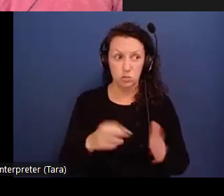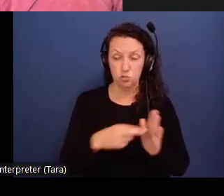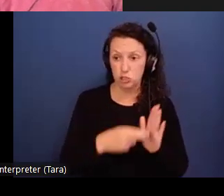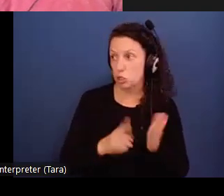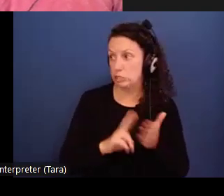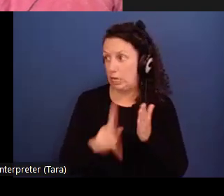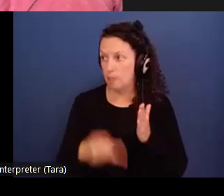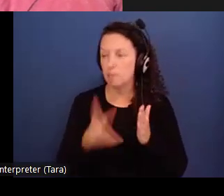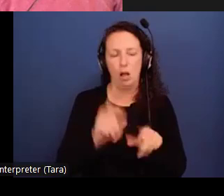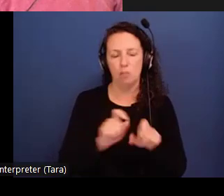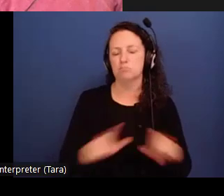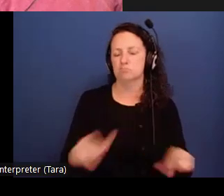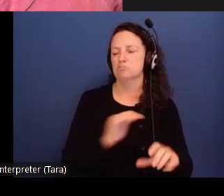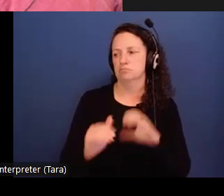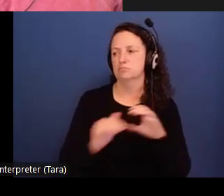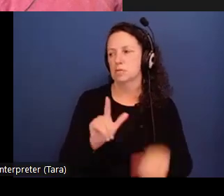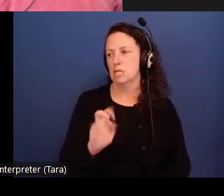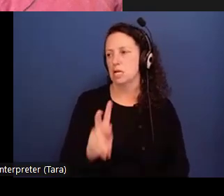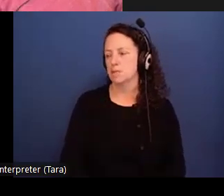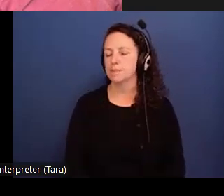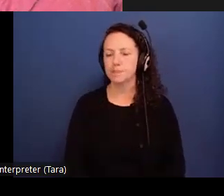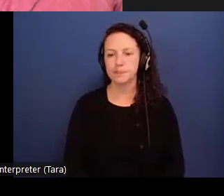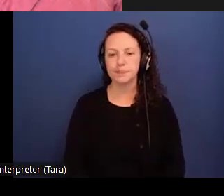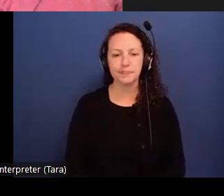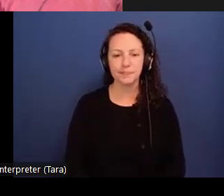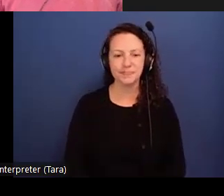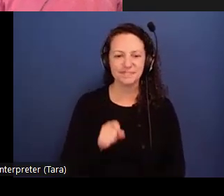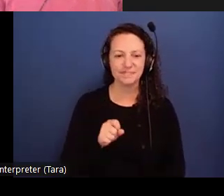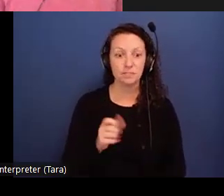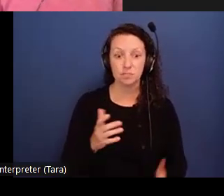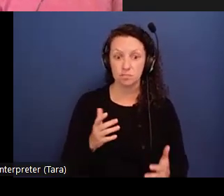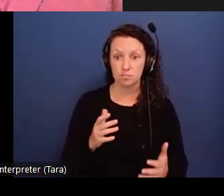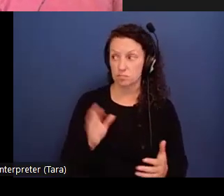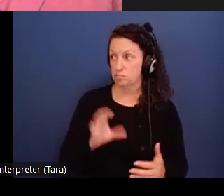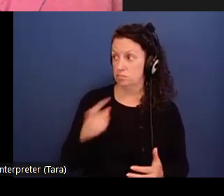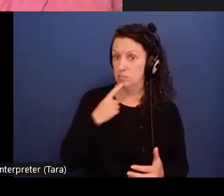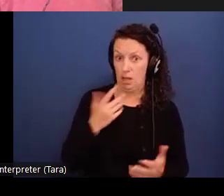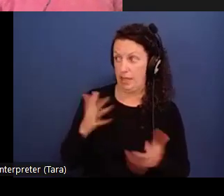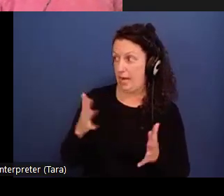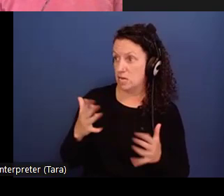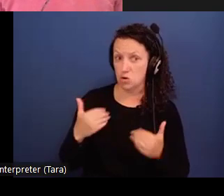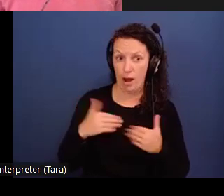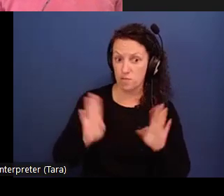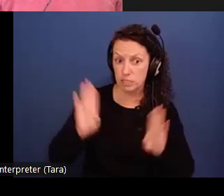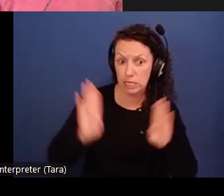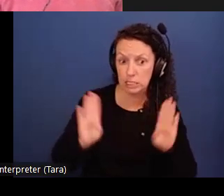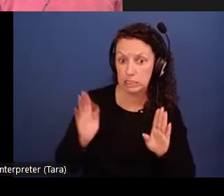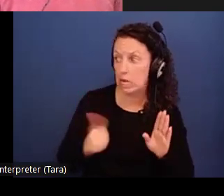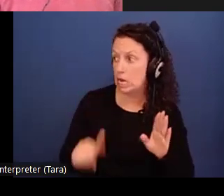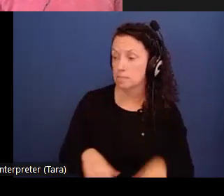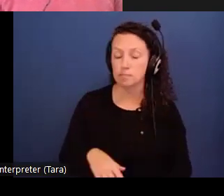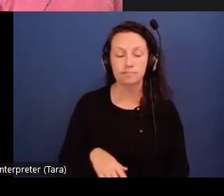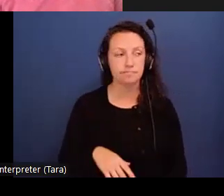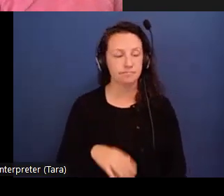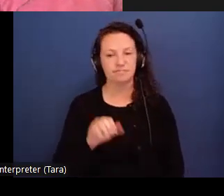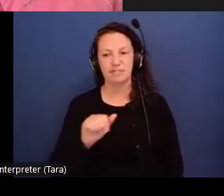yeah, you'll get a link. All right. Is that it? Or any other raised hands or I do not see